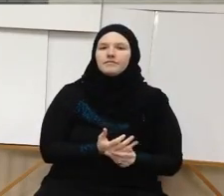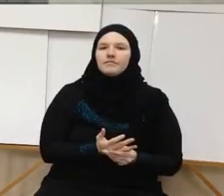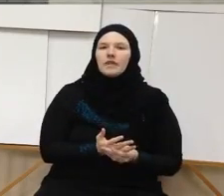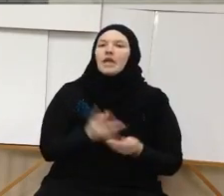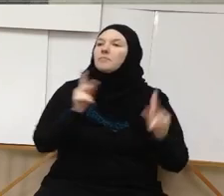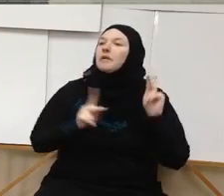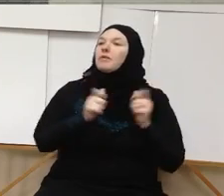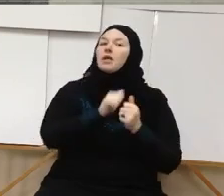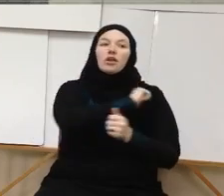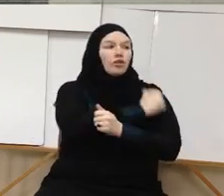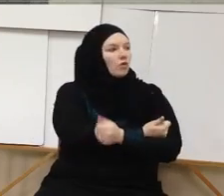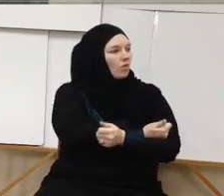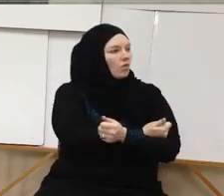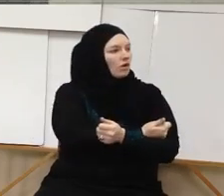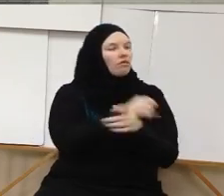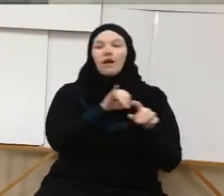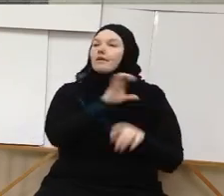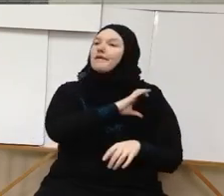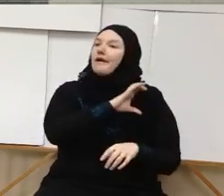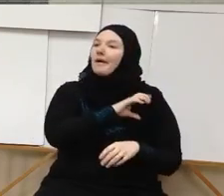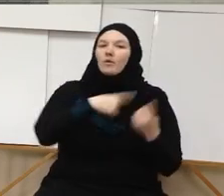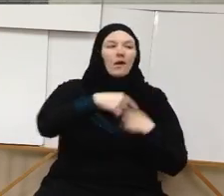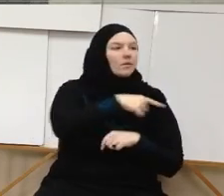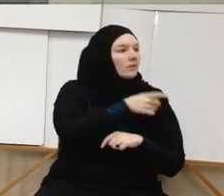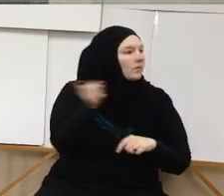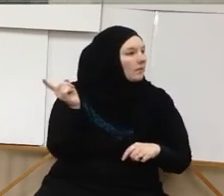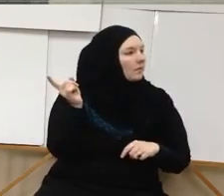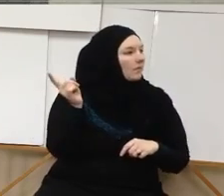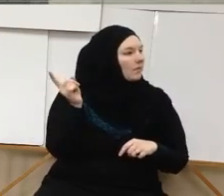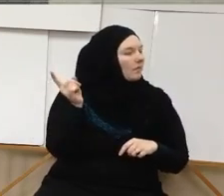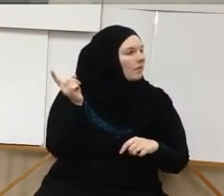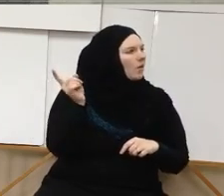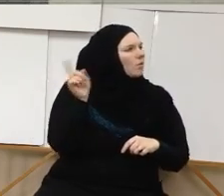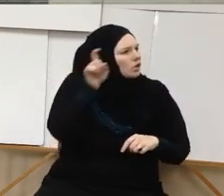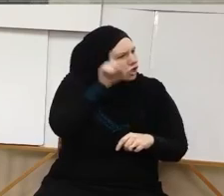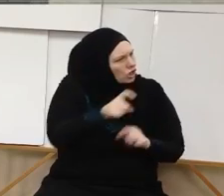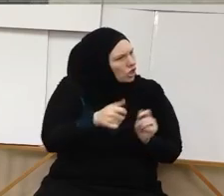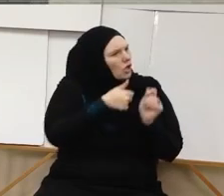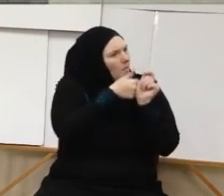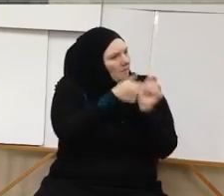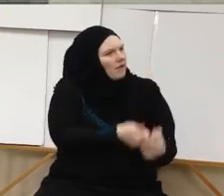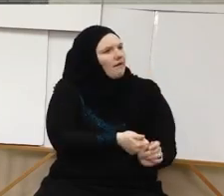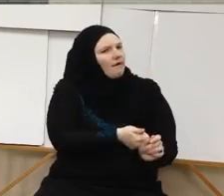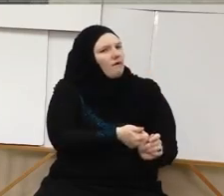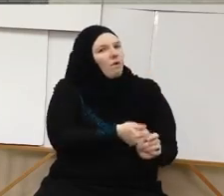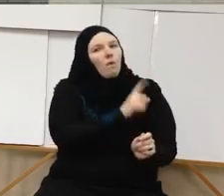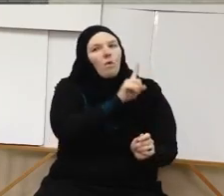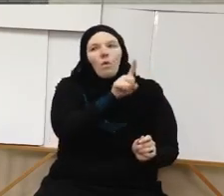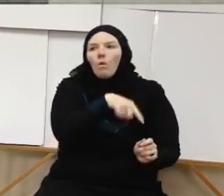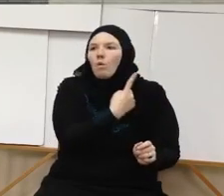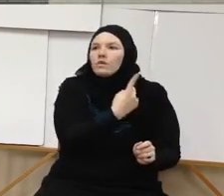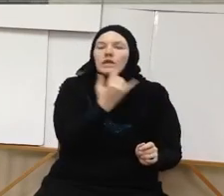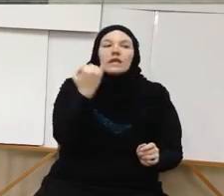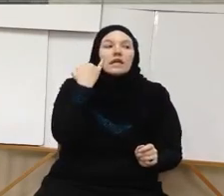people in authority among you, from amongst you, are to be obeyed only if they